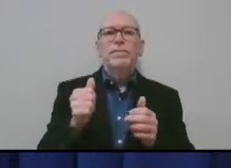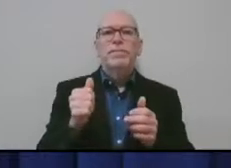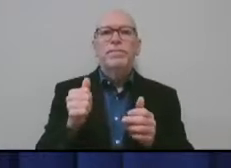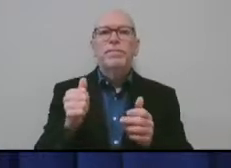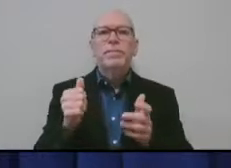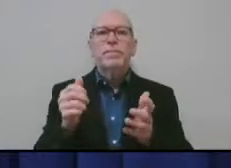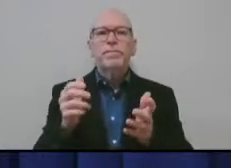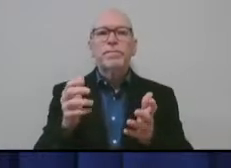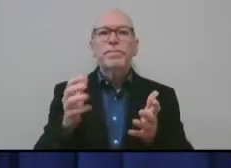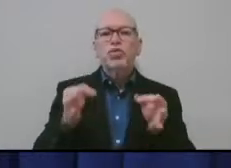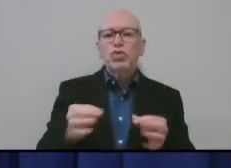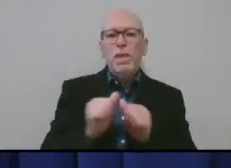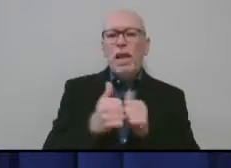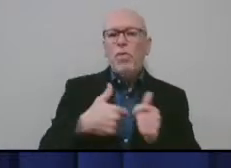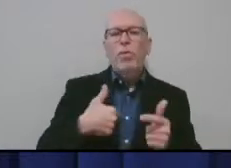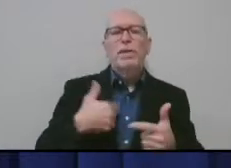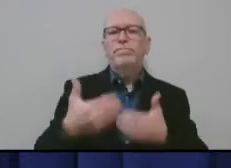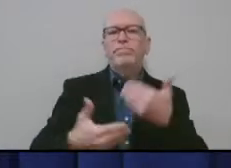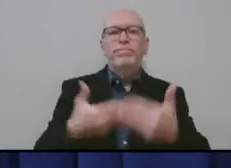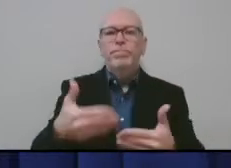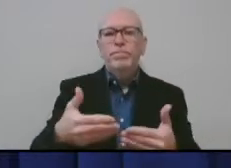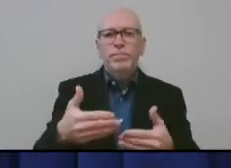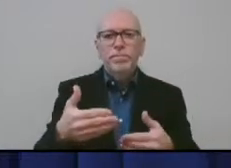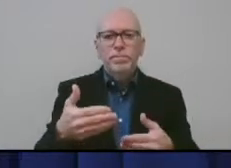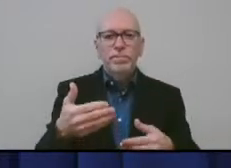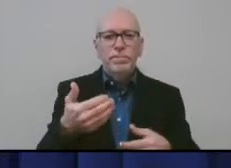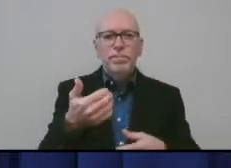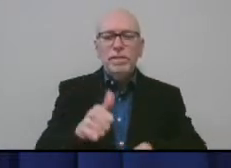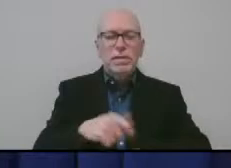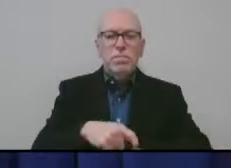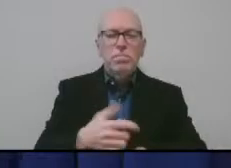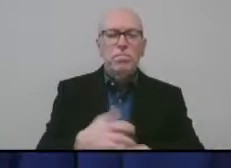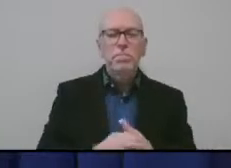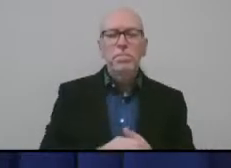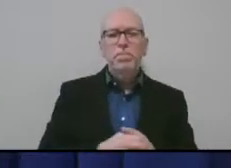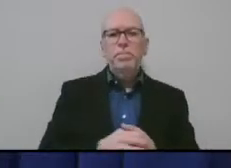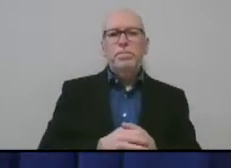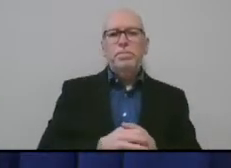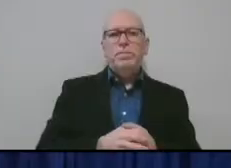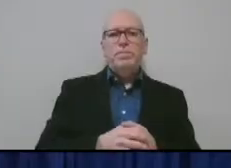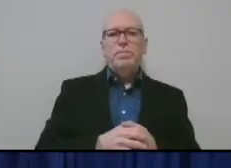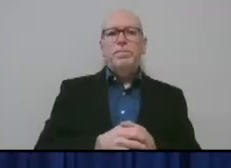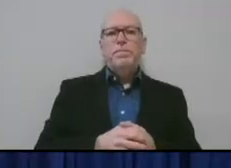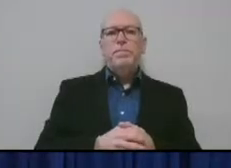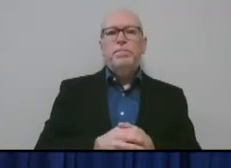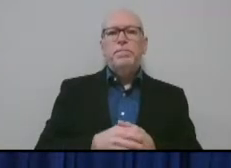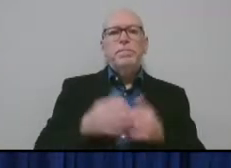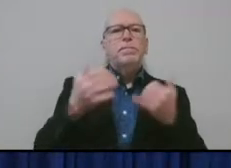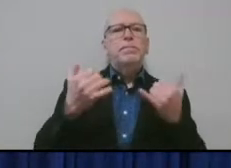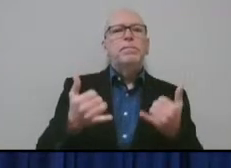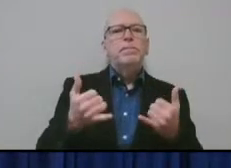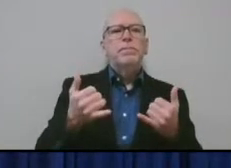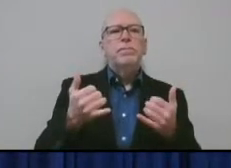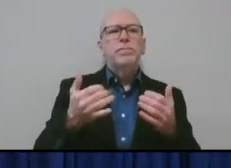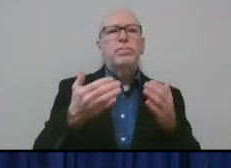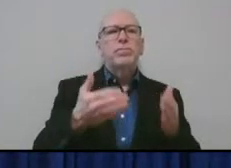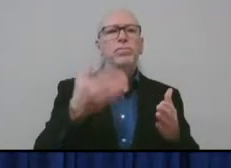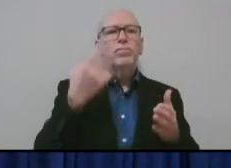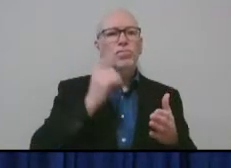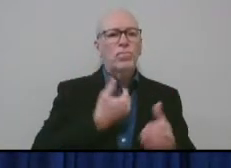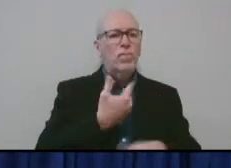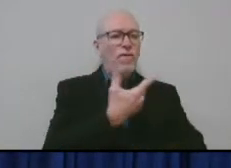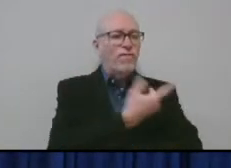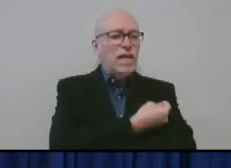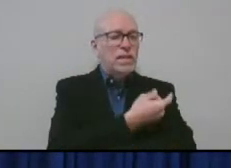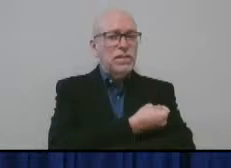determining where we are at any one given moment. In terms of our vaccinations, again,